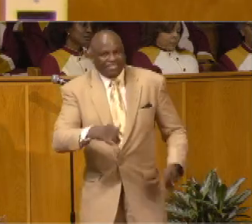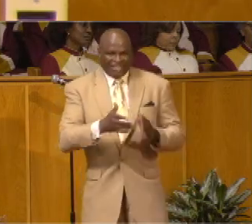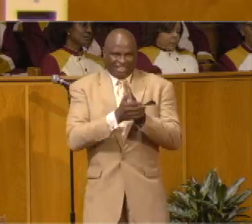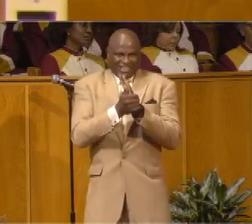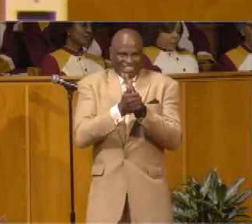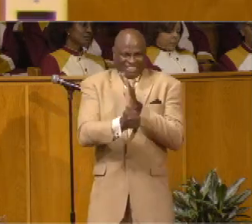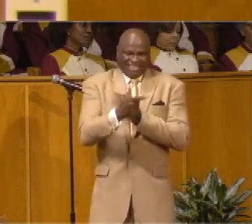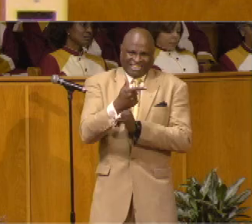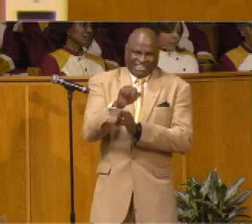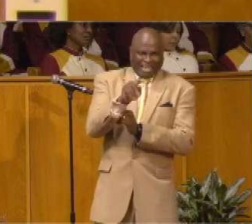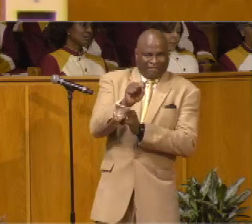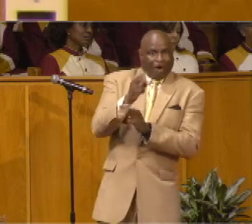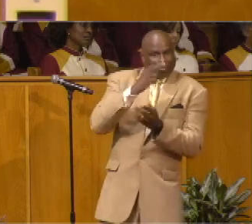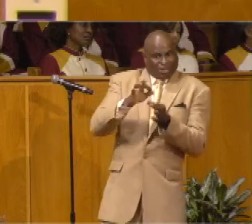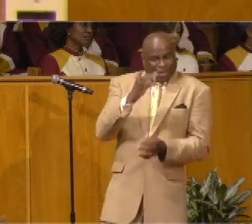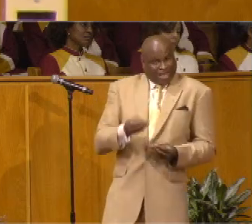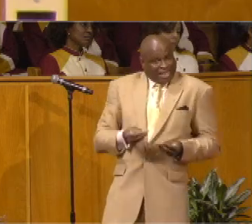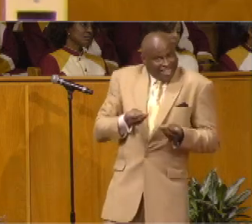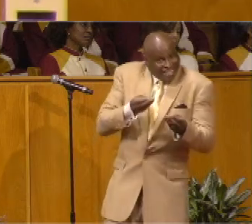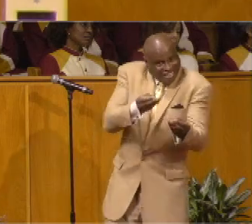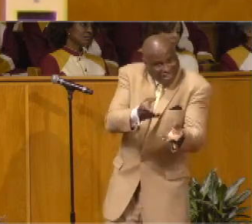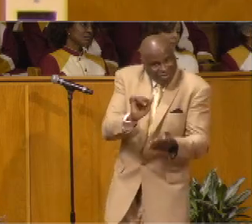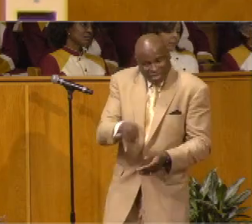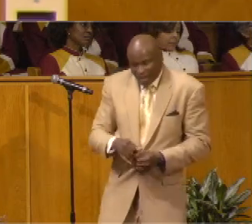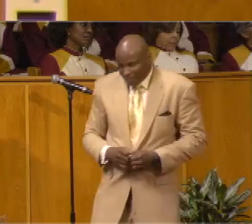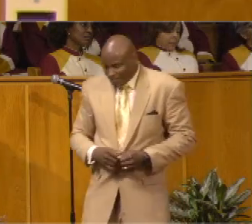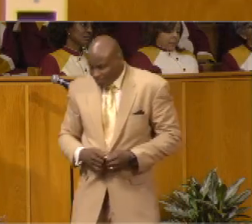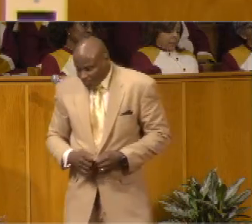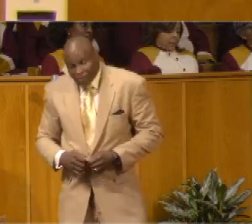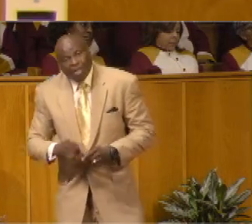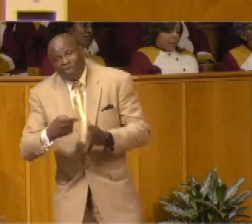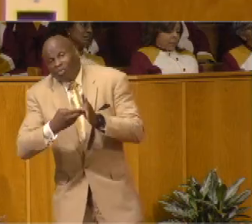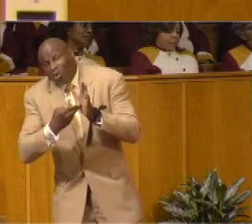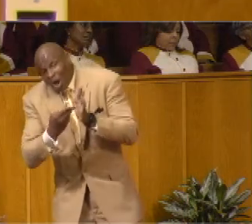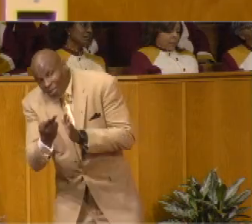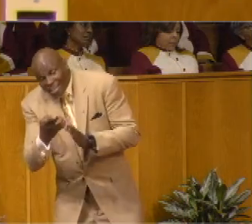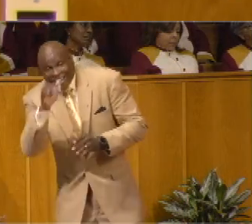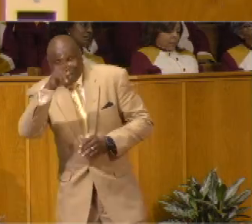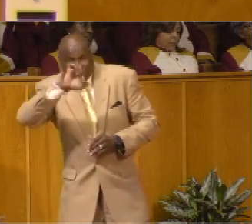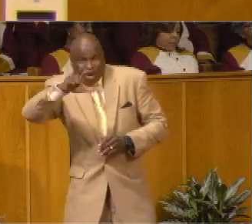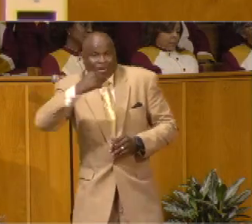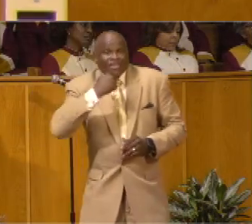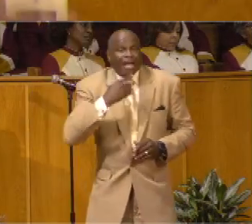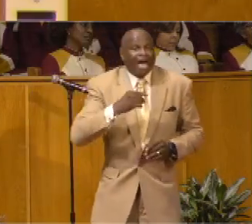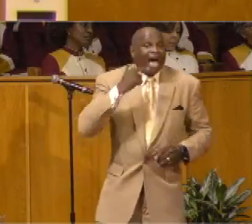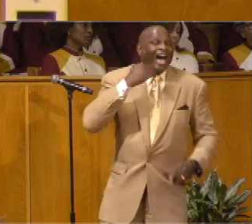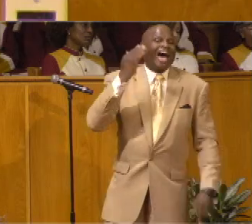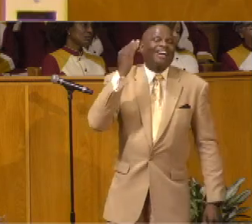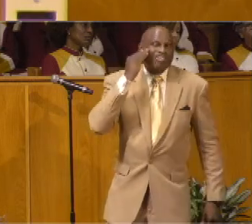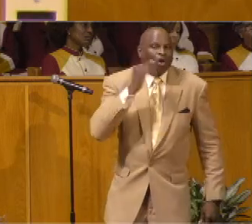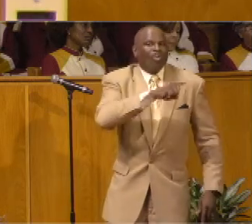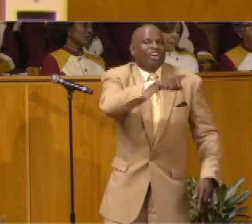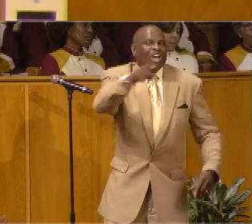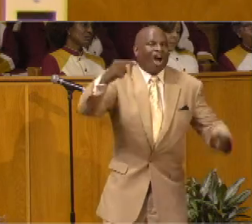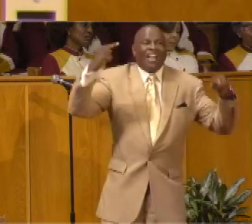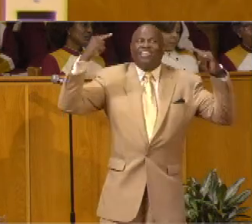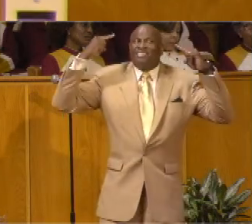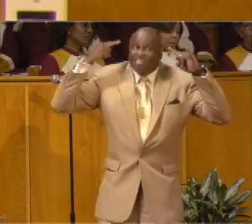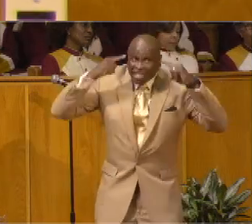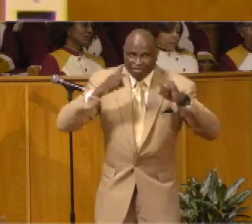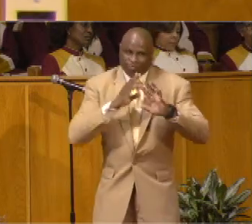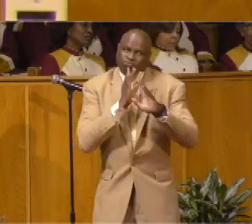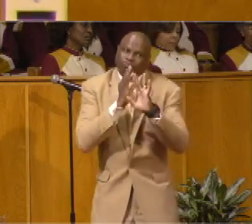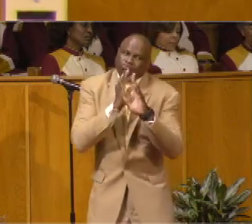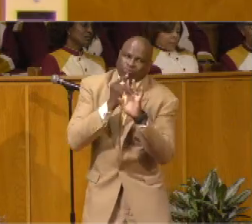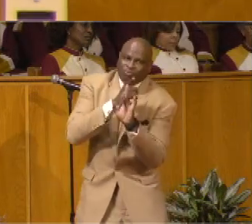gift of the Holy Spirit. As a matter of fact, Paul says, listen, I know y'all think you can talk